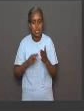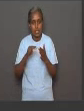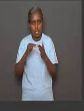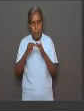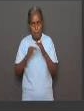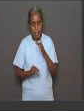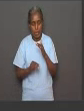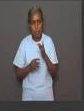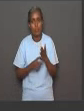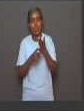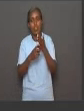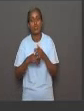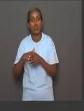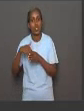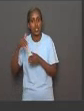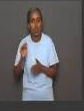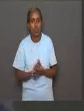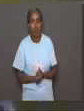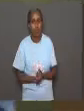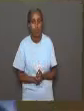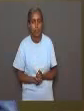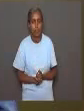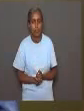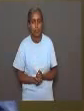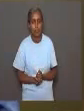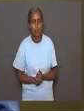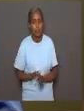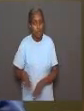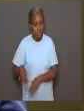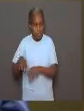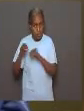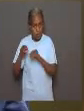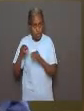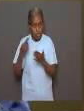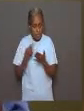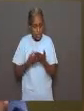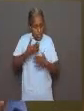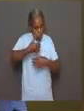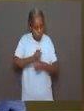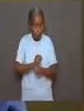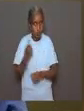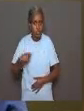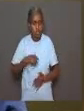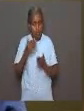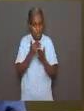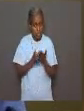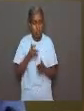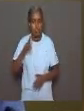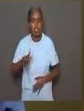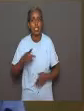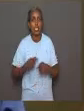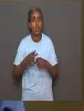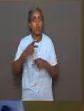minimum transportation cost? Students, this concludes our lesson